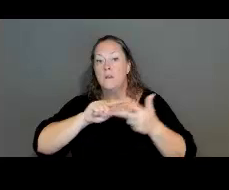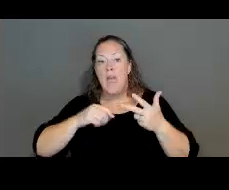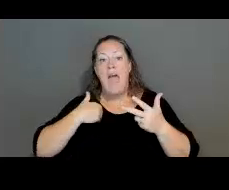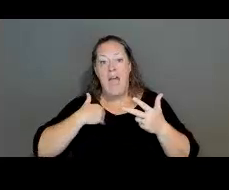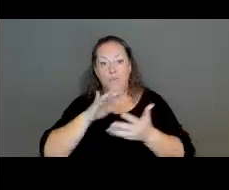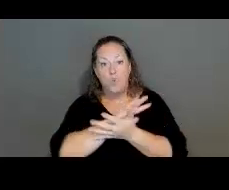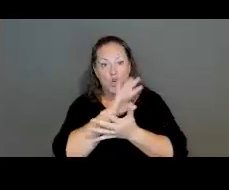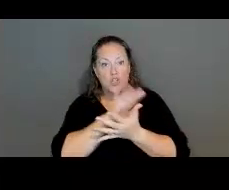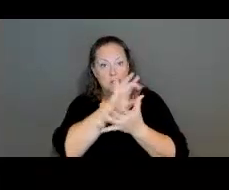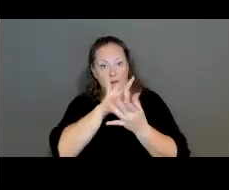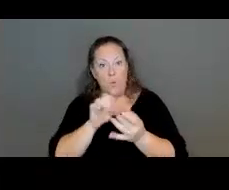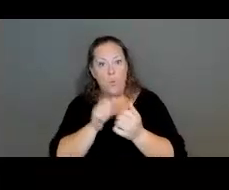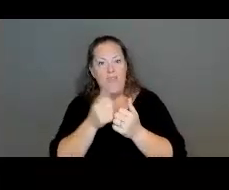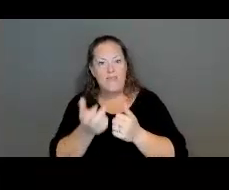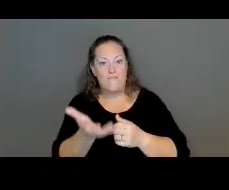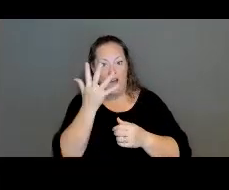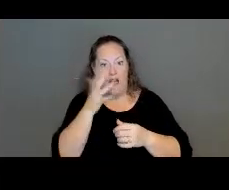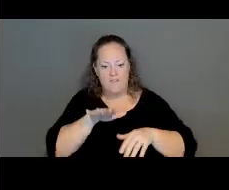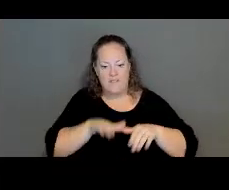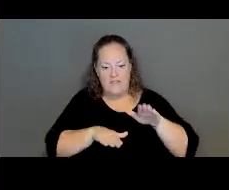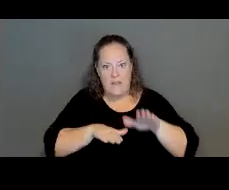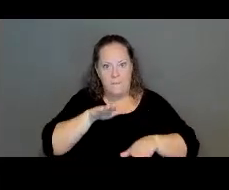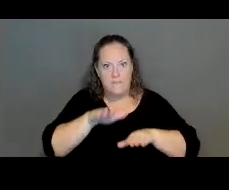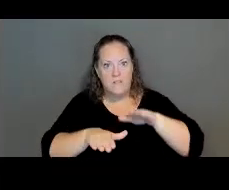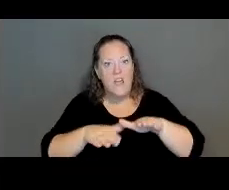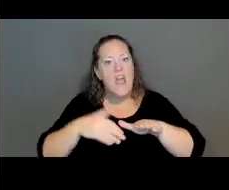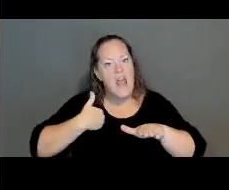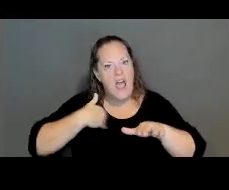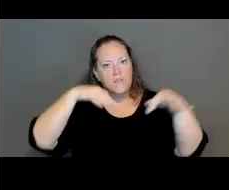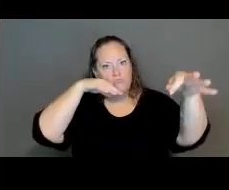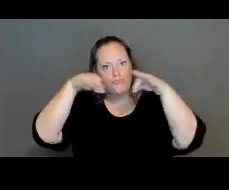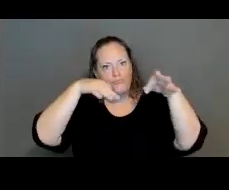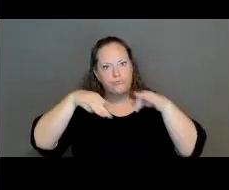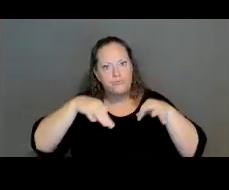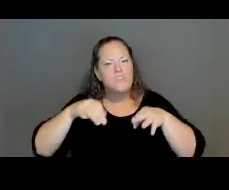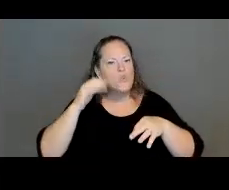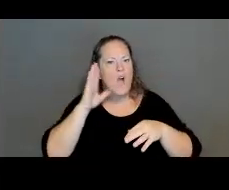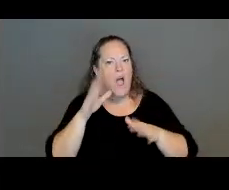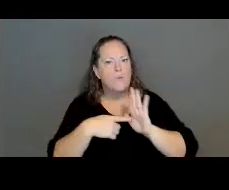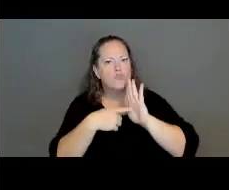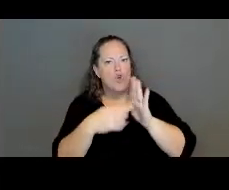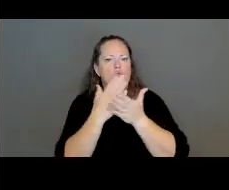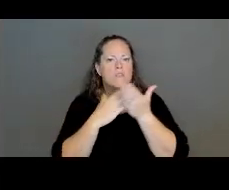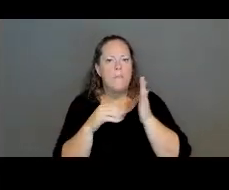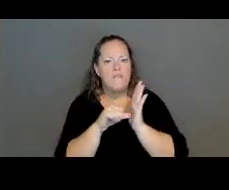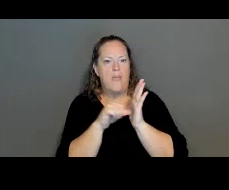an example, I'm going to show you some of the pages.